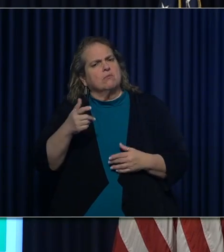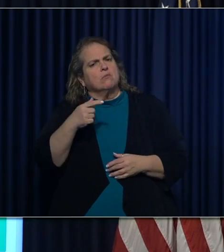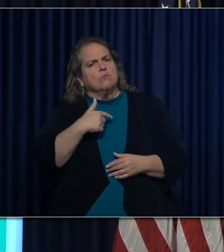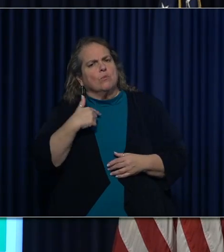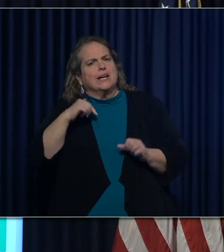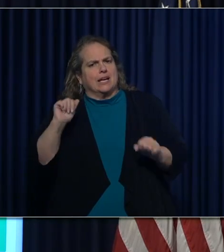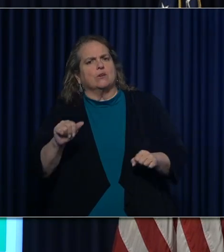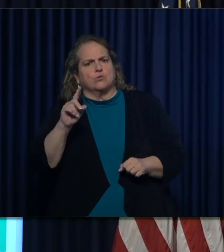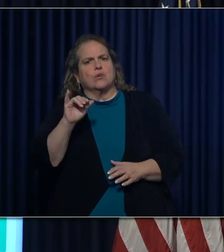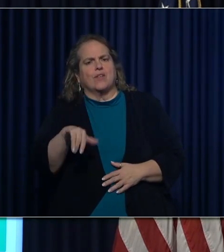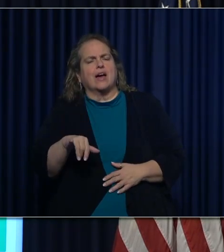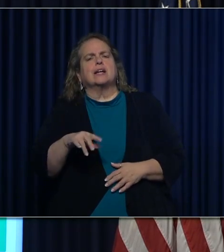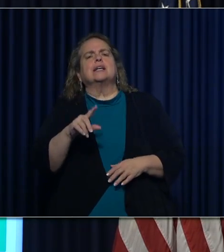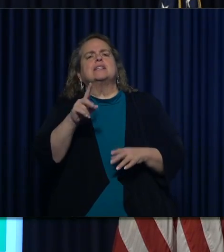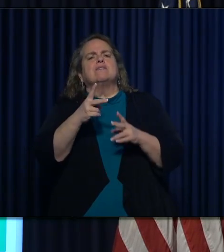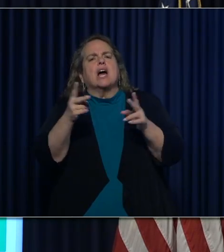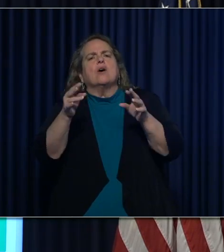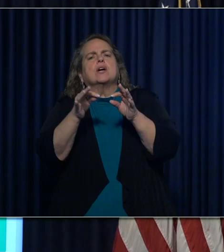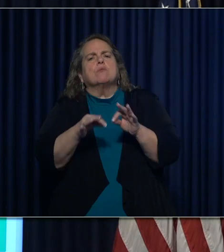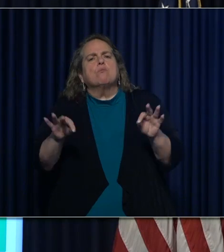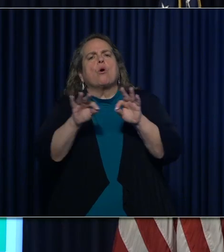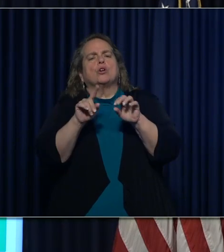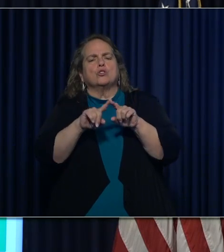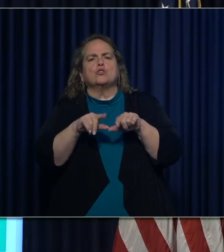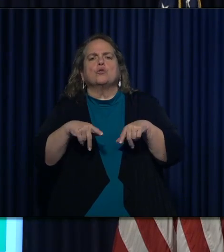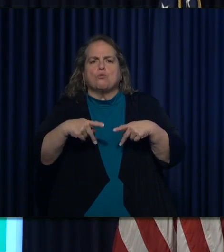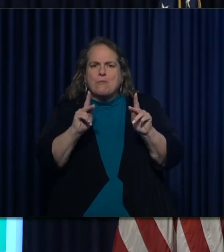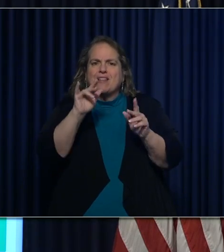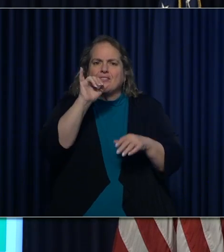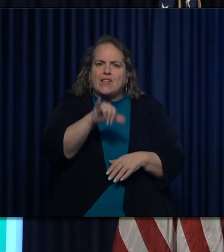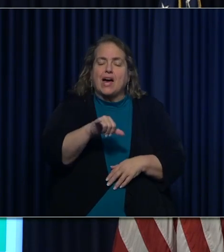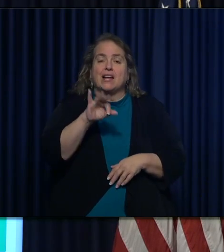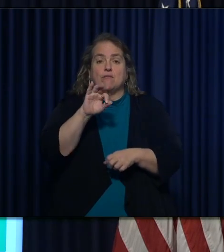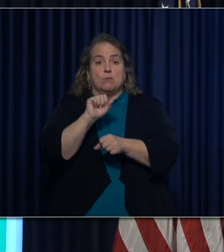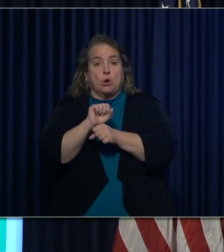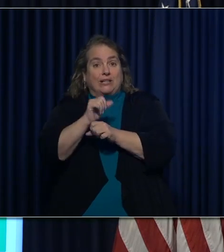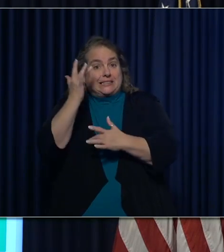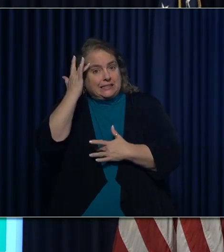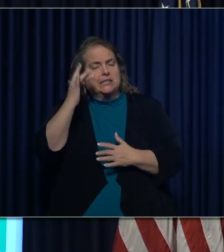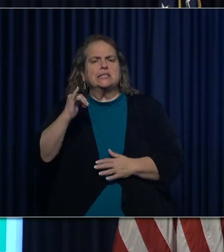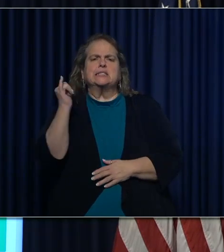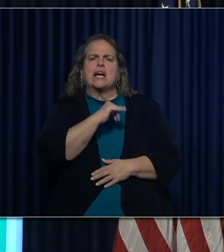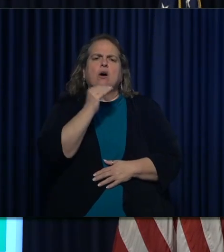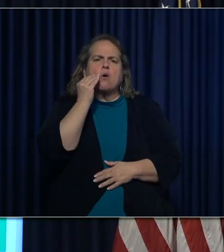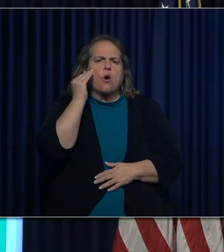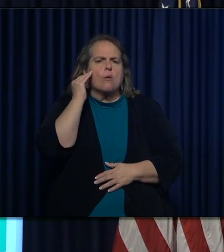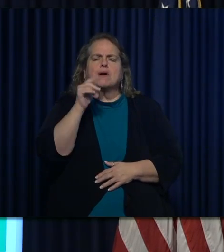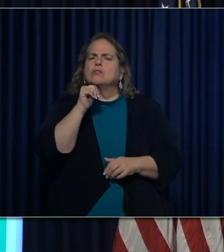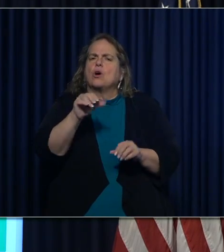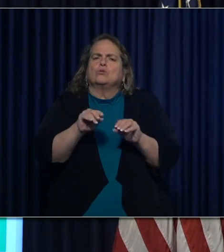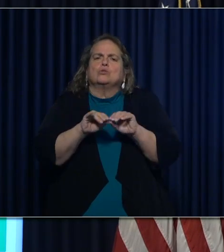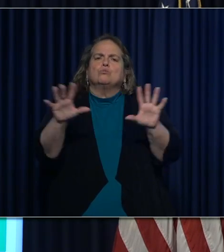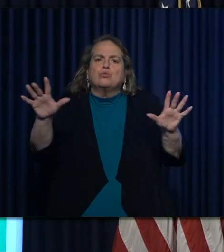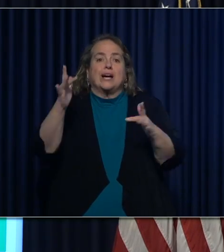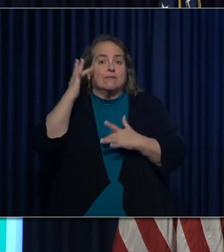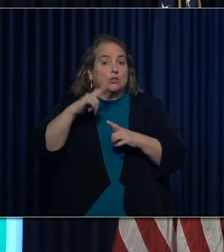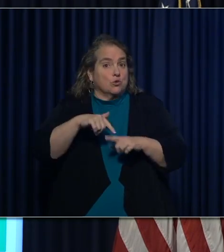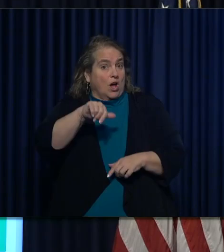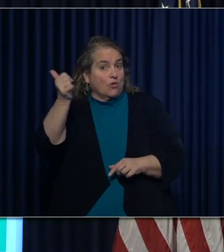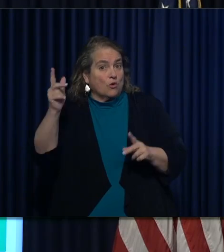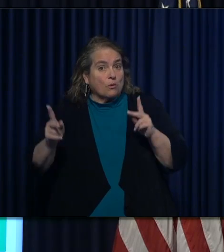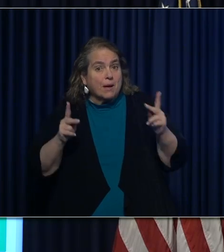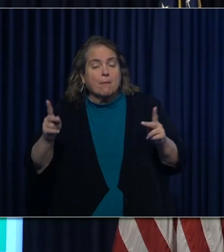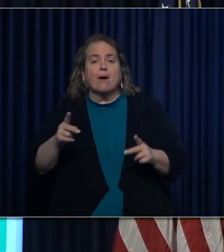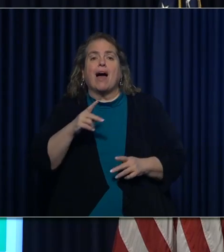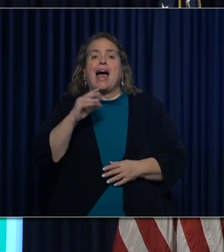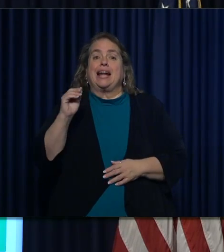possible for an employee who may be sick, to allow them to stay home, to stay away from spreading infection to others, and if possible,